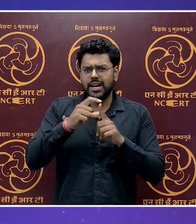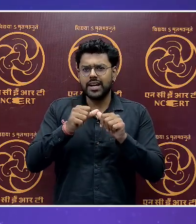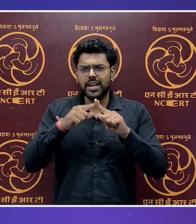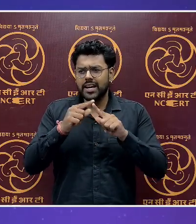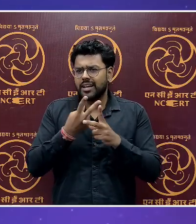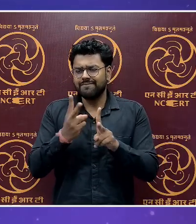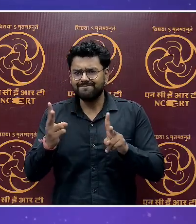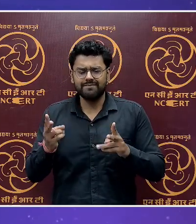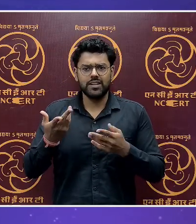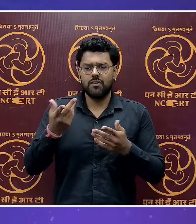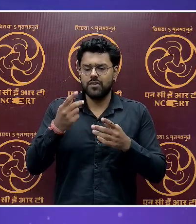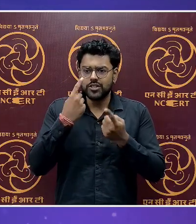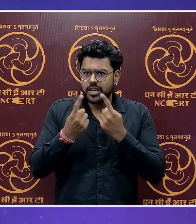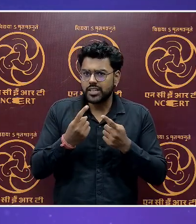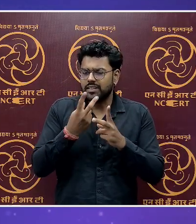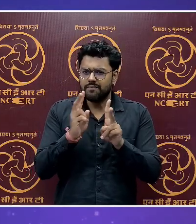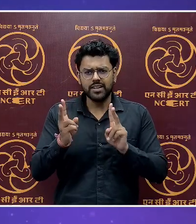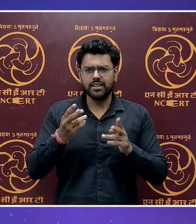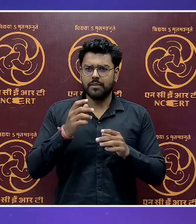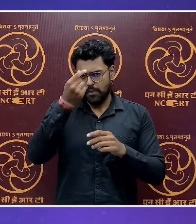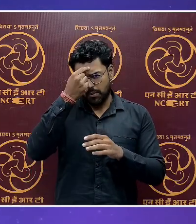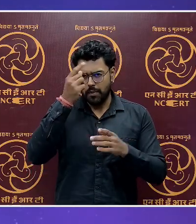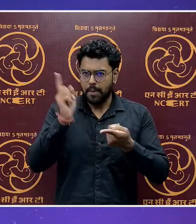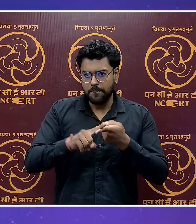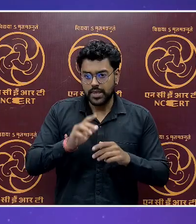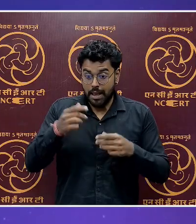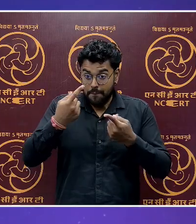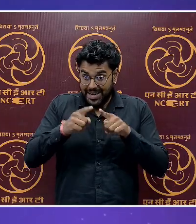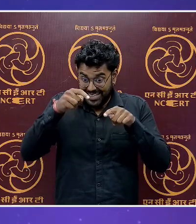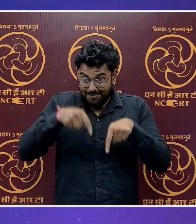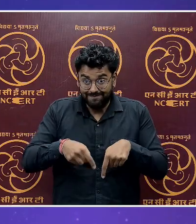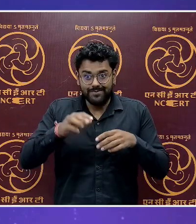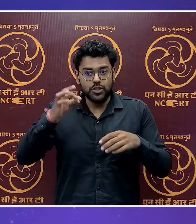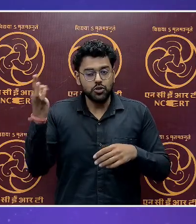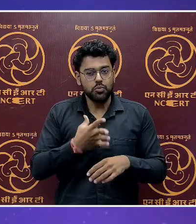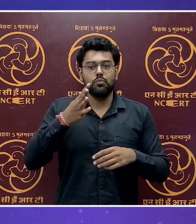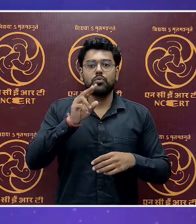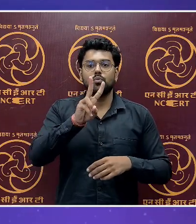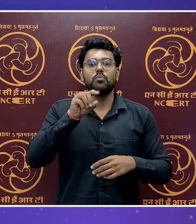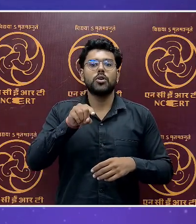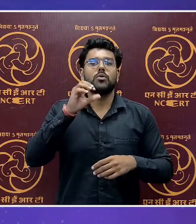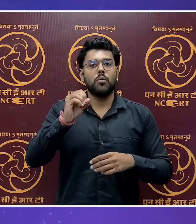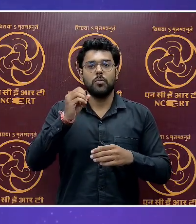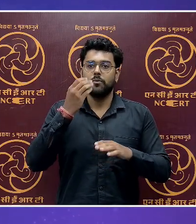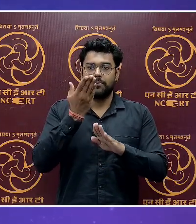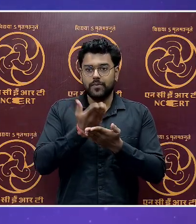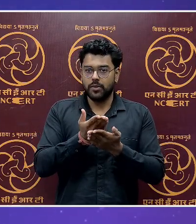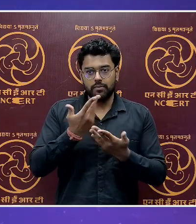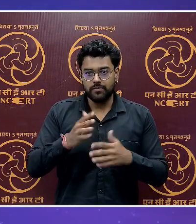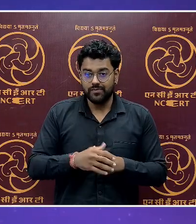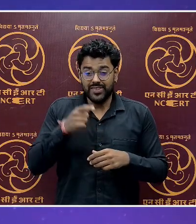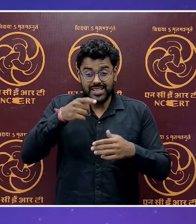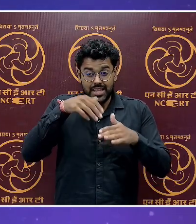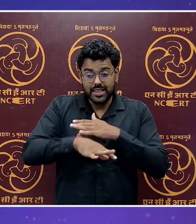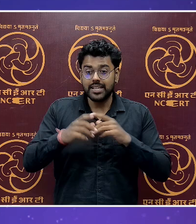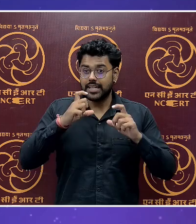of the validation points of view. So, this is a new application we have designed, PRASHAST 2.0, and there are certain things which needs to be